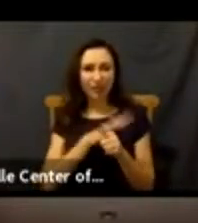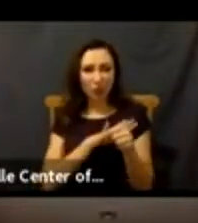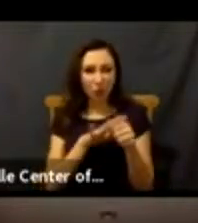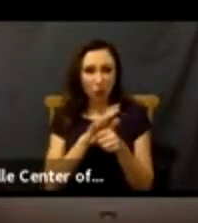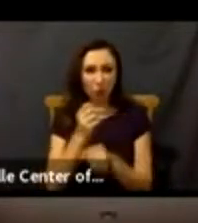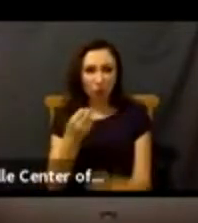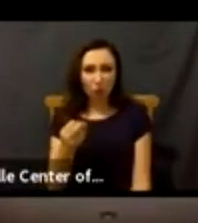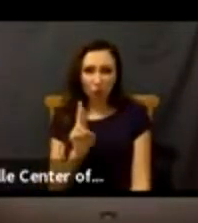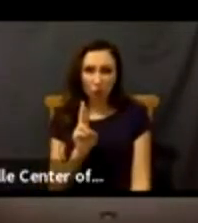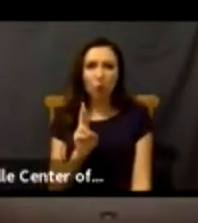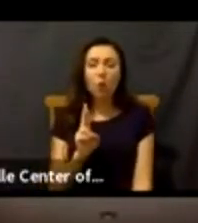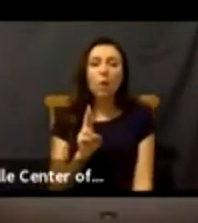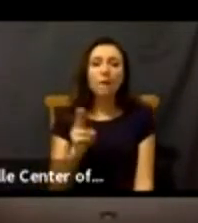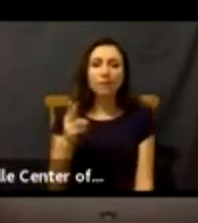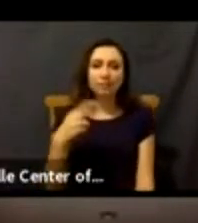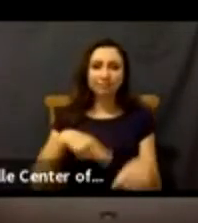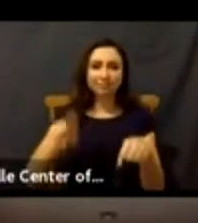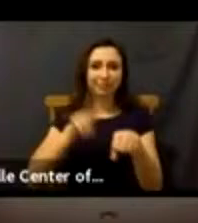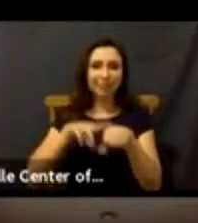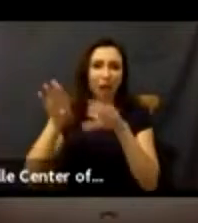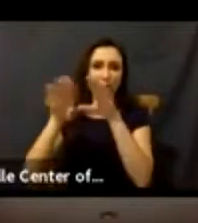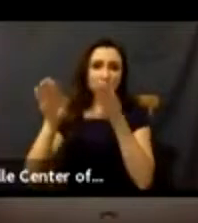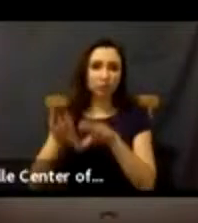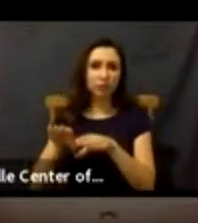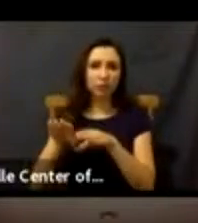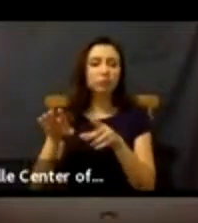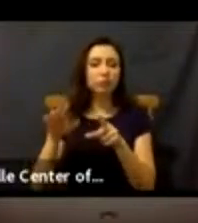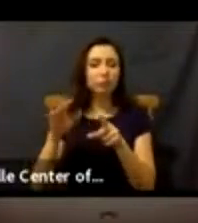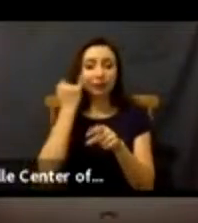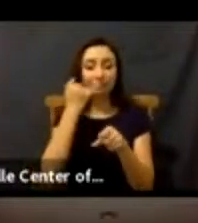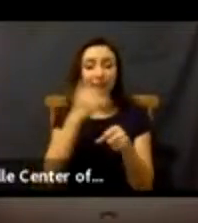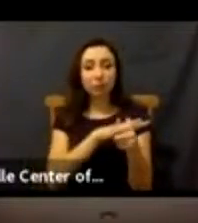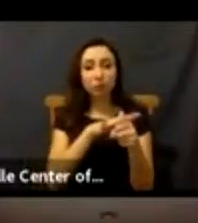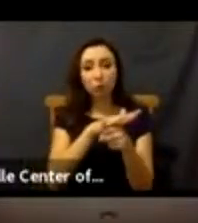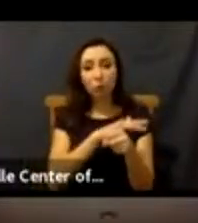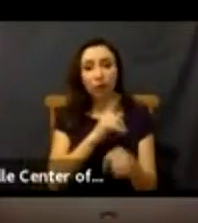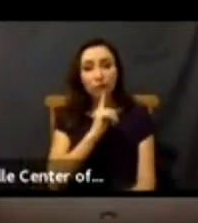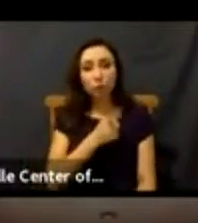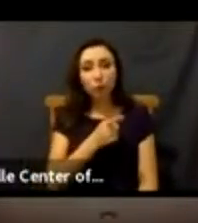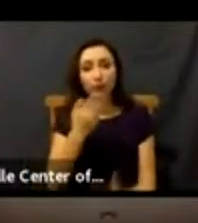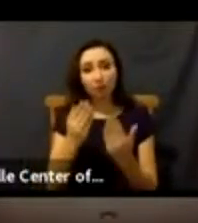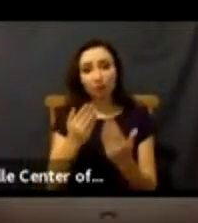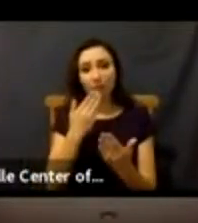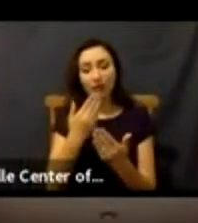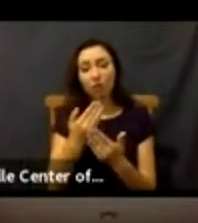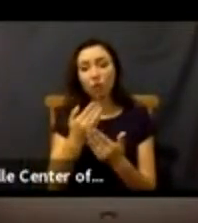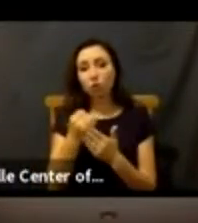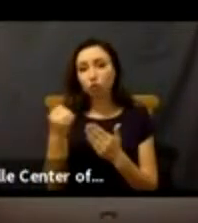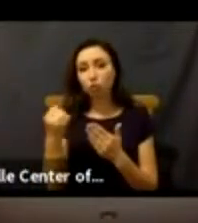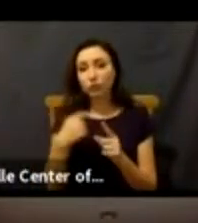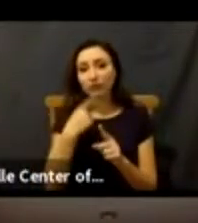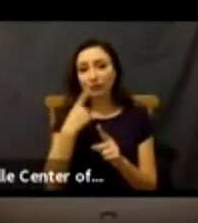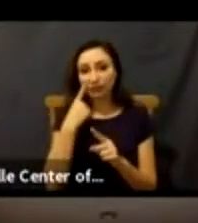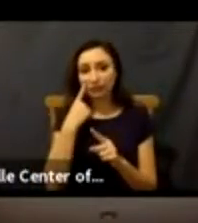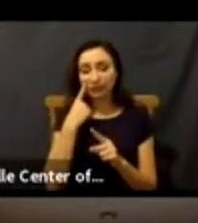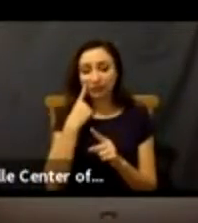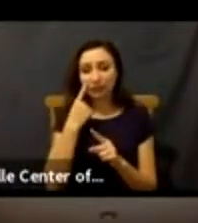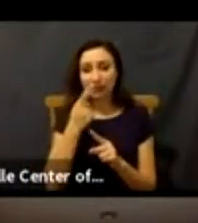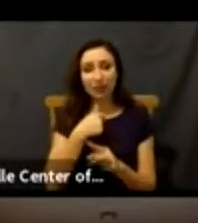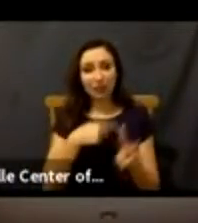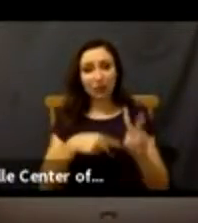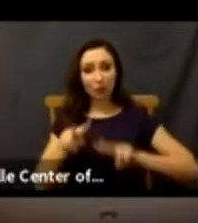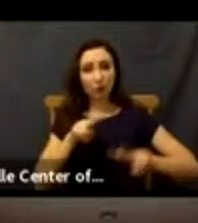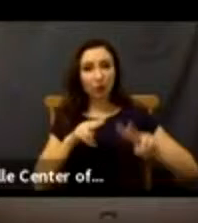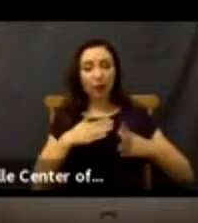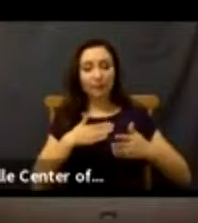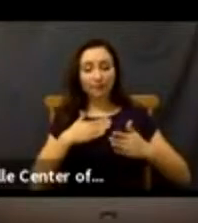or any national level speakers, but if it's local speakers, that might be a good source. I know that I just was looking at it on my desk,